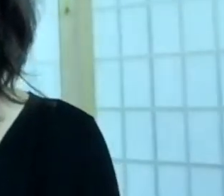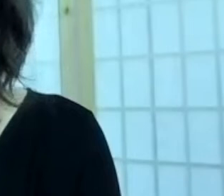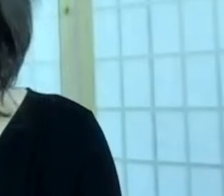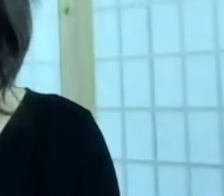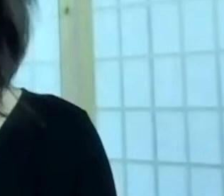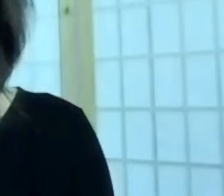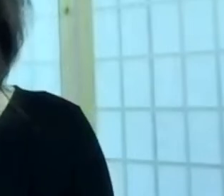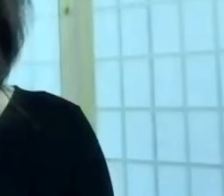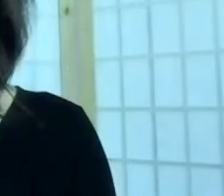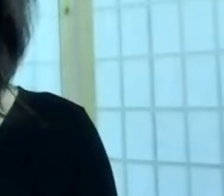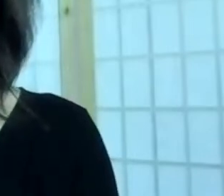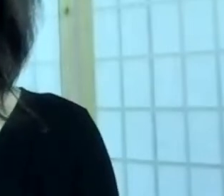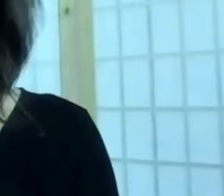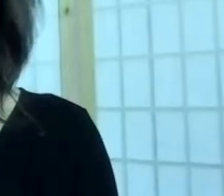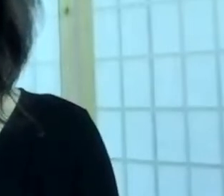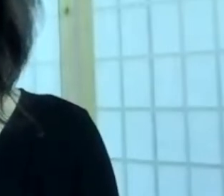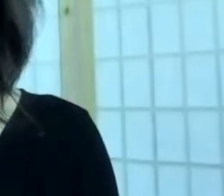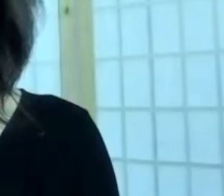So briefly, what happened in your room?